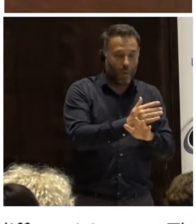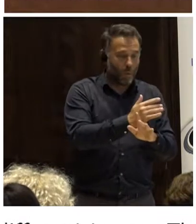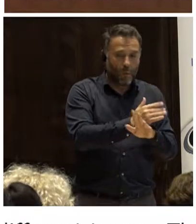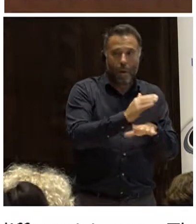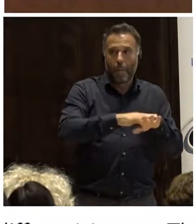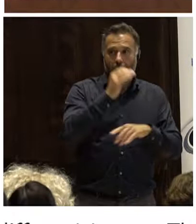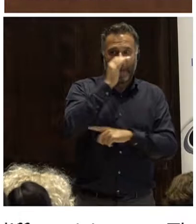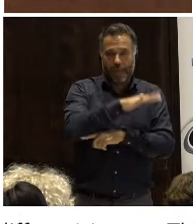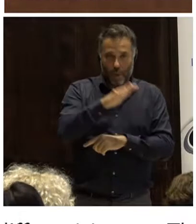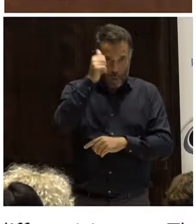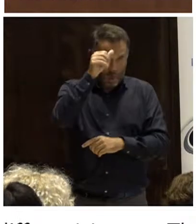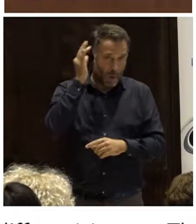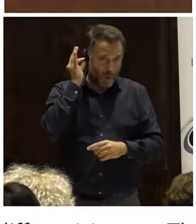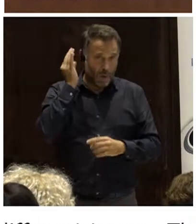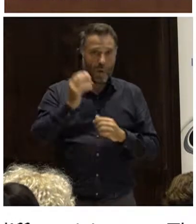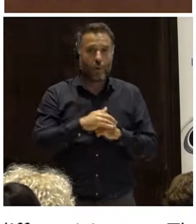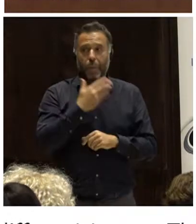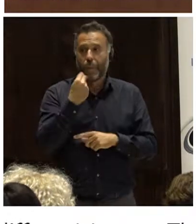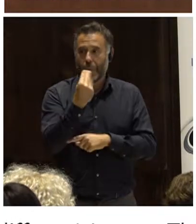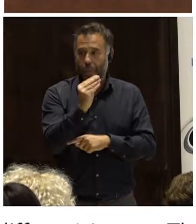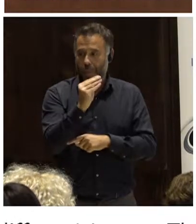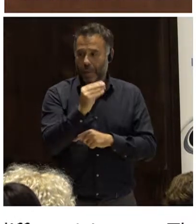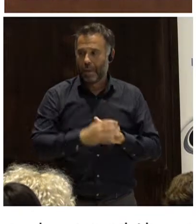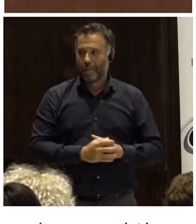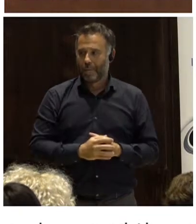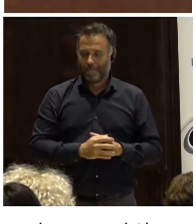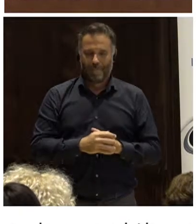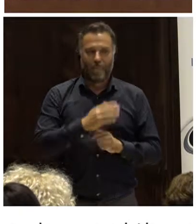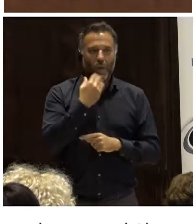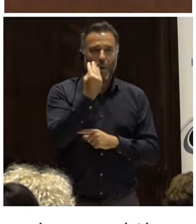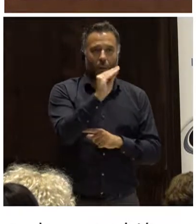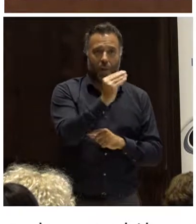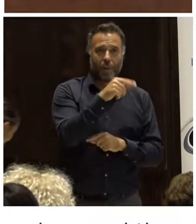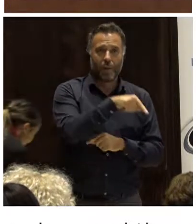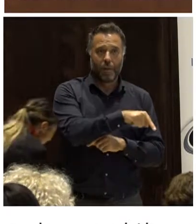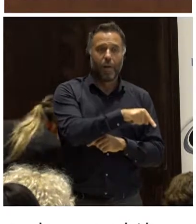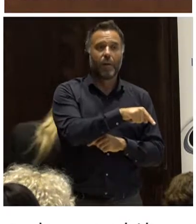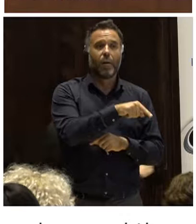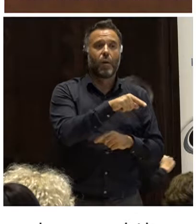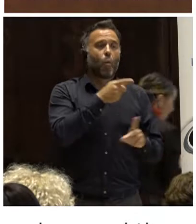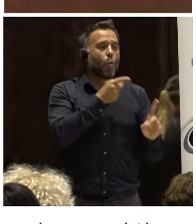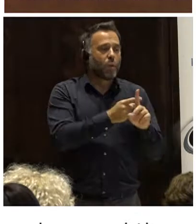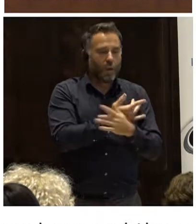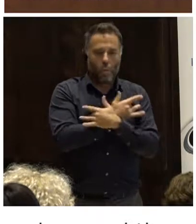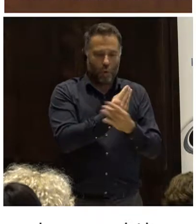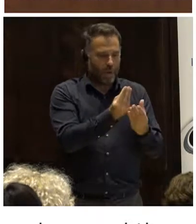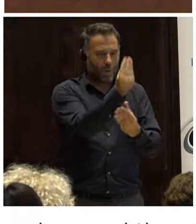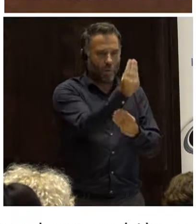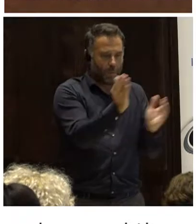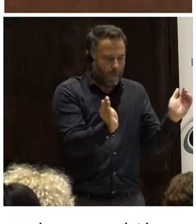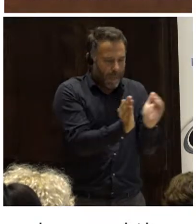tools and they use toys, they are small toys. And usually this